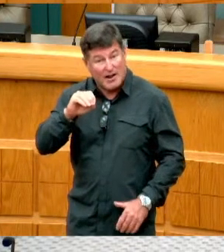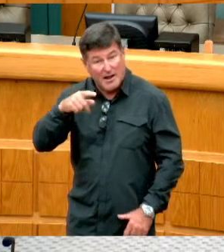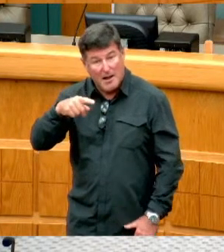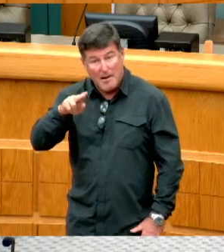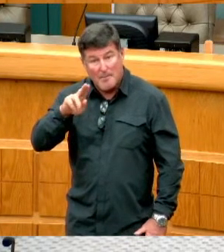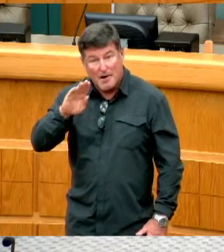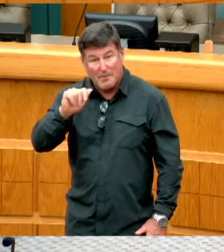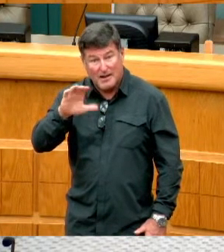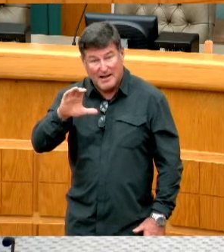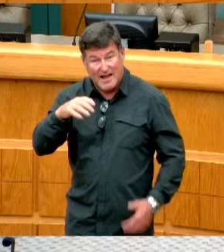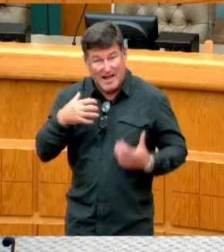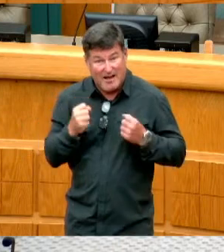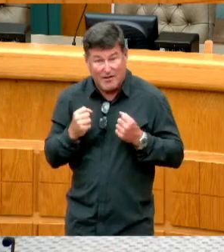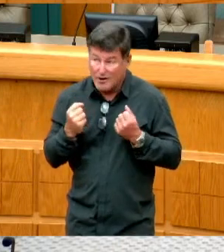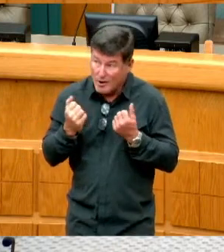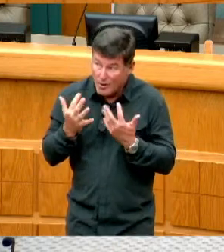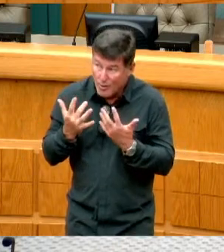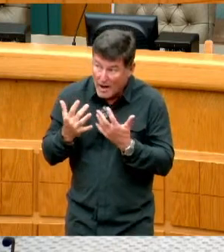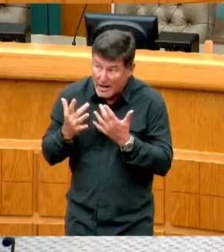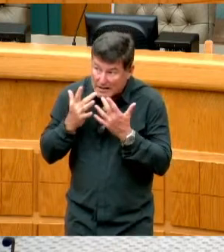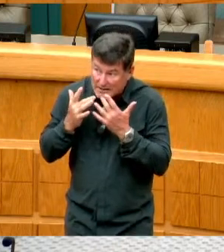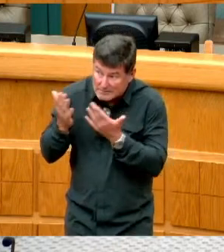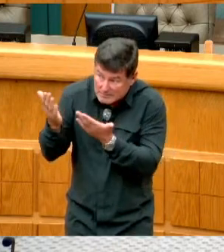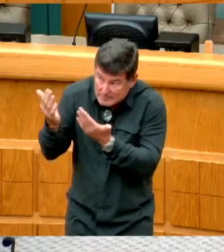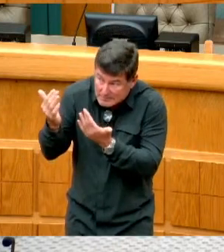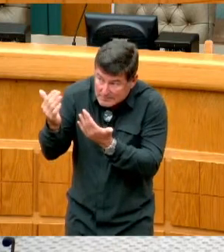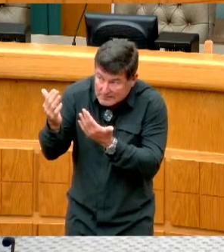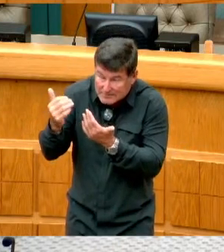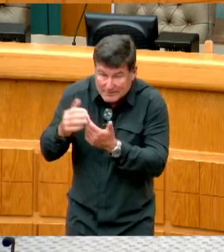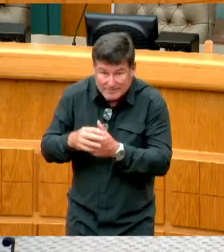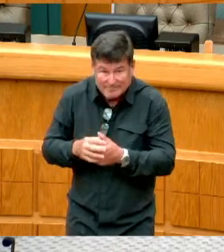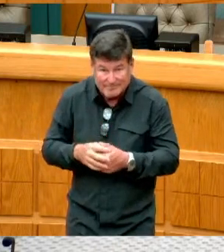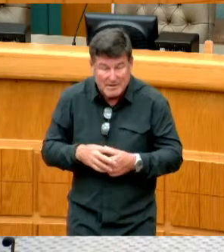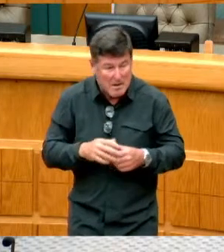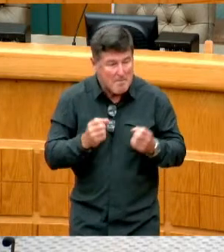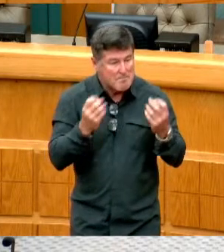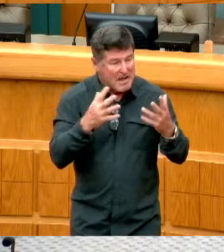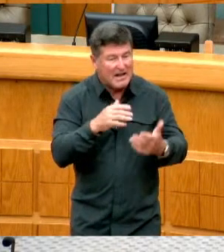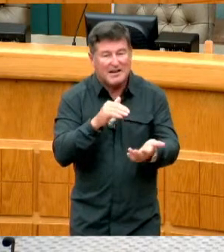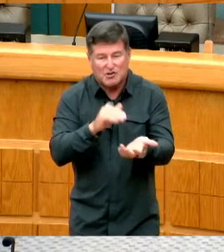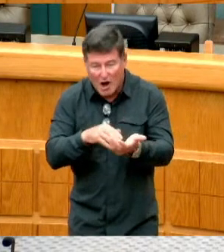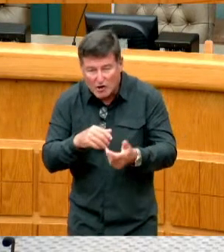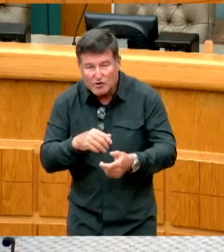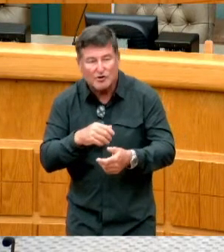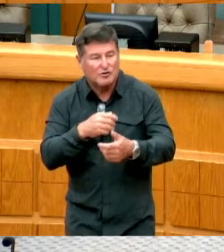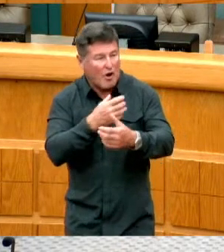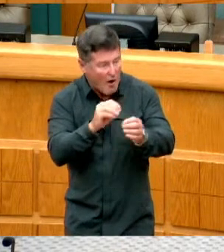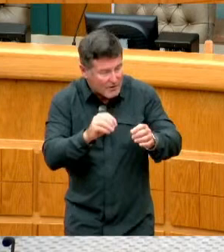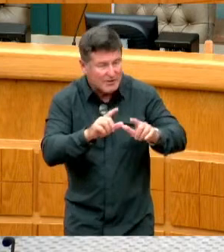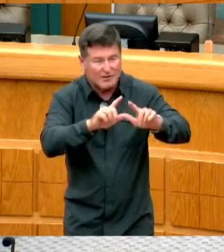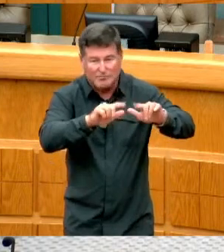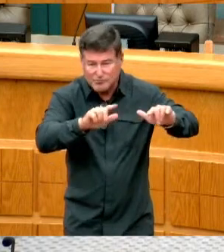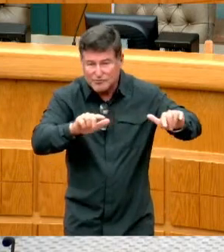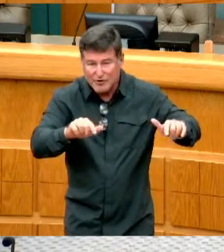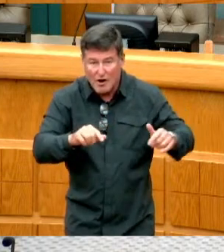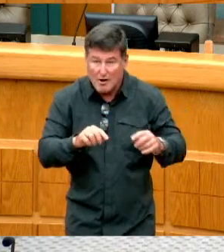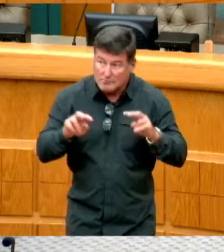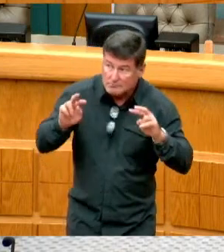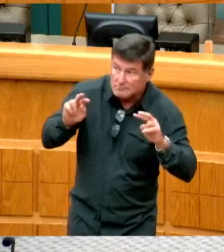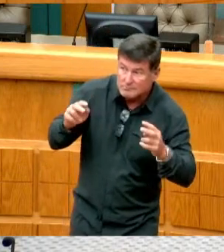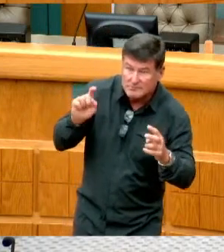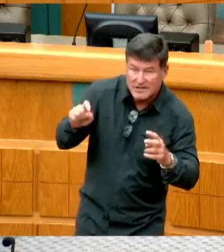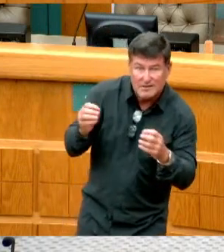many providers. Unfortunately, it's still not enough. So what does the supply forecast look